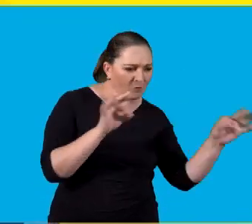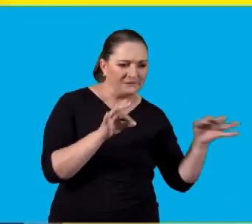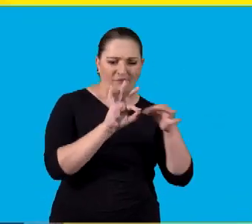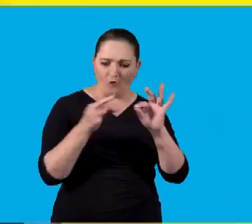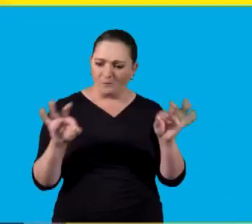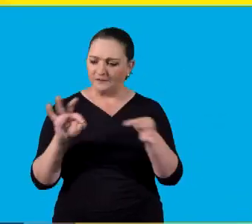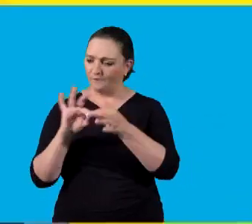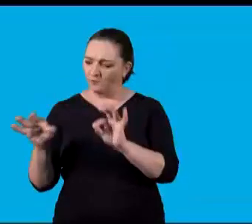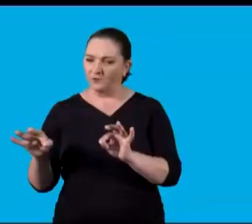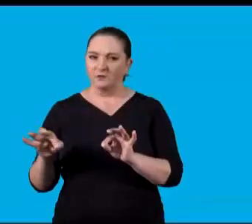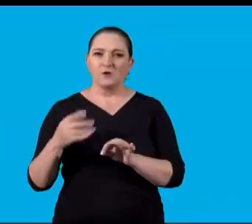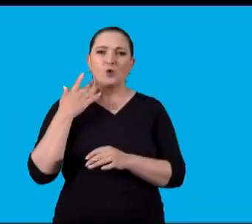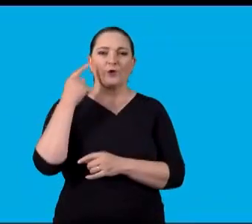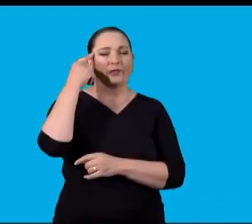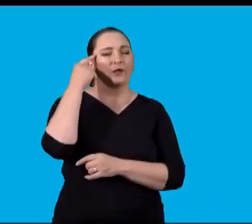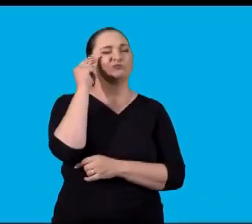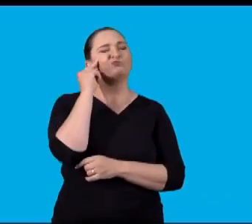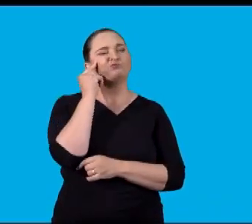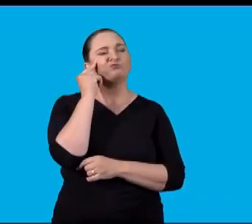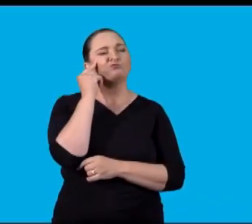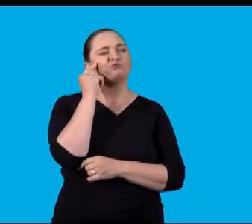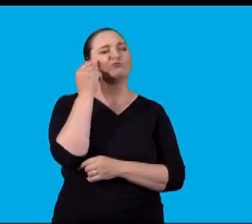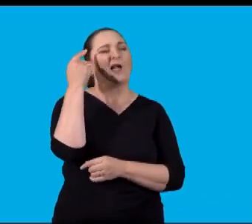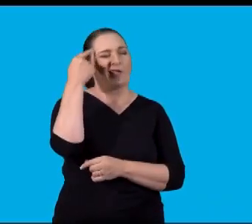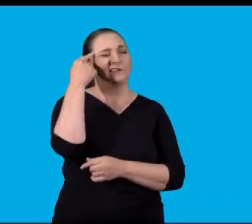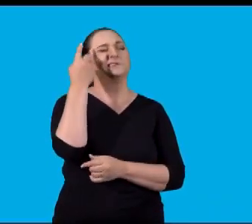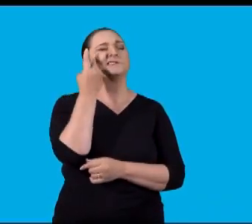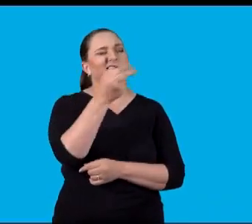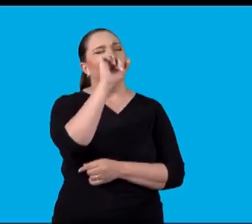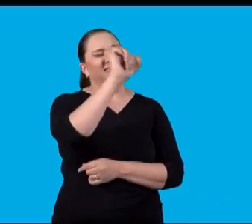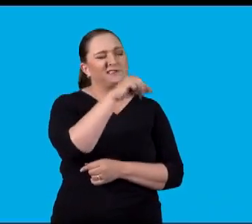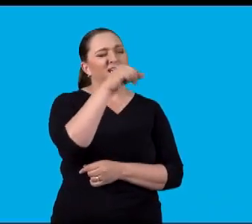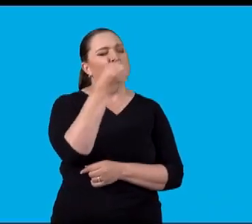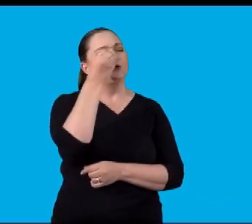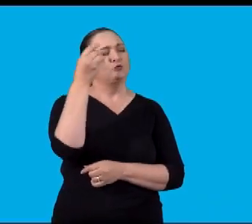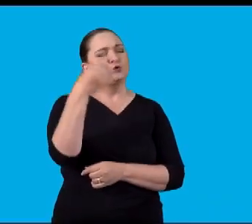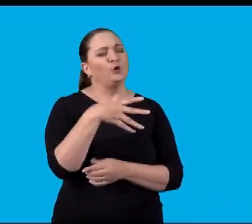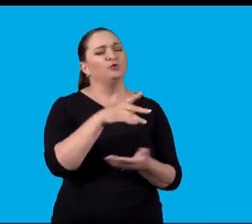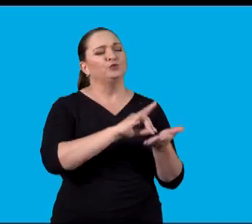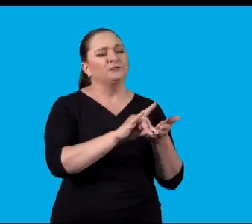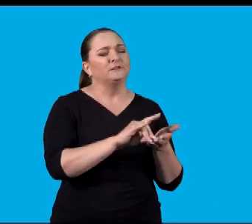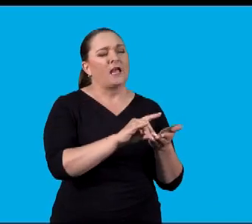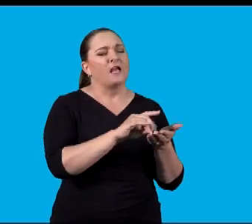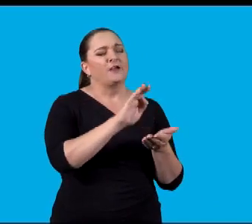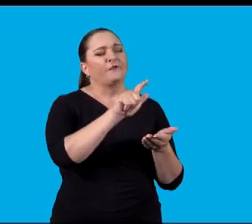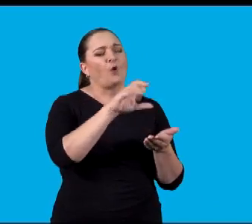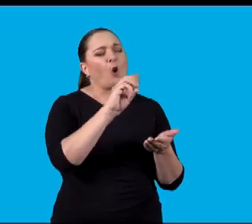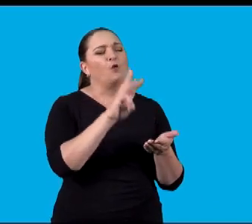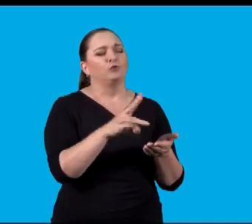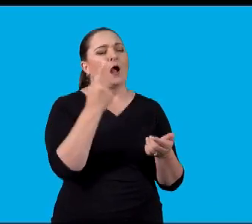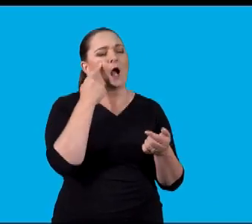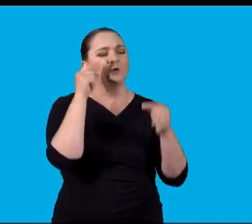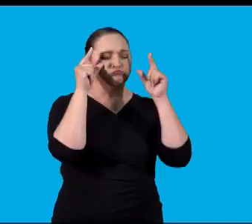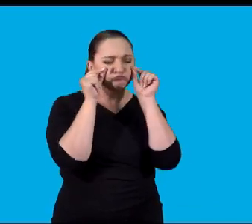format so that when you close your eyes, you can picture your format. You can see your note to the cash flow. You can see the entire cash flow